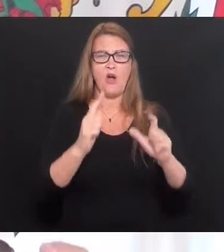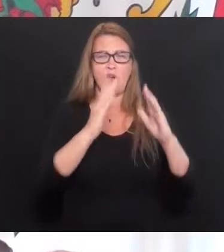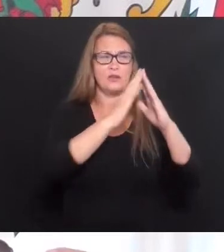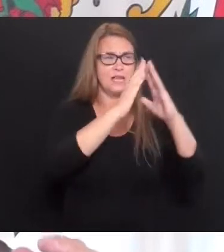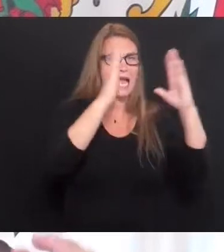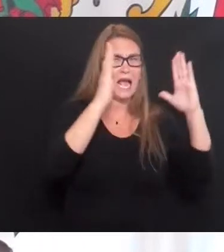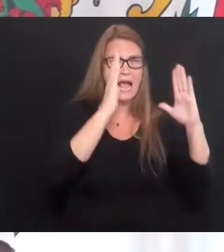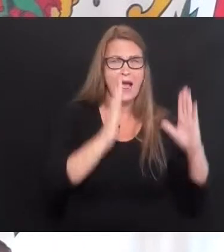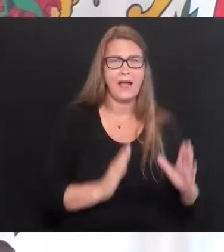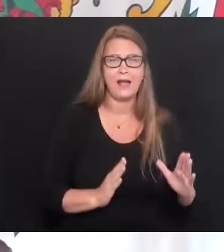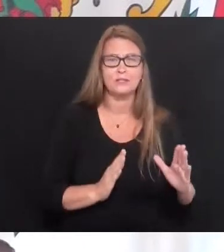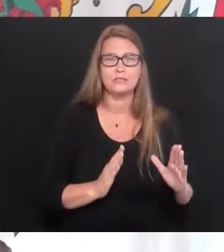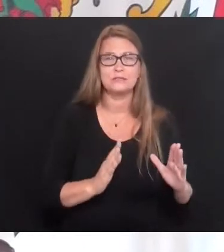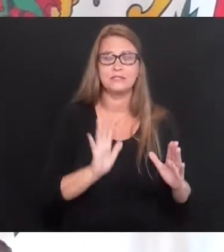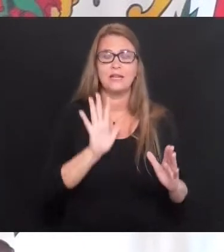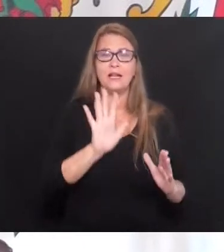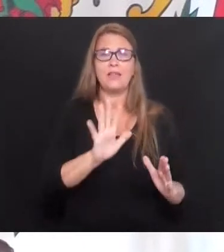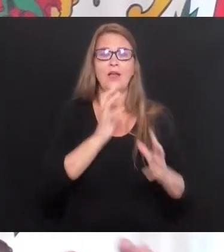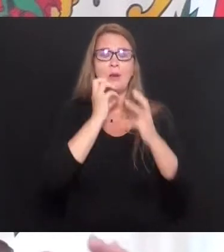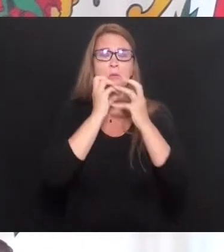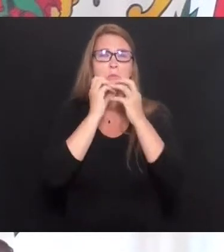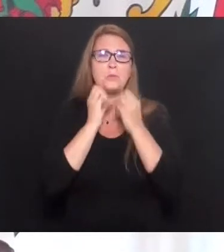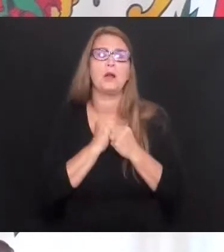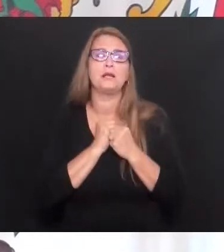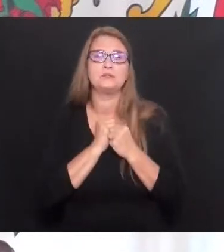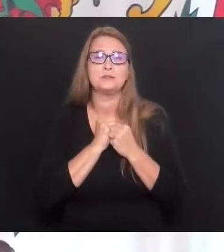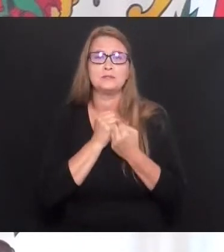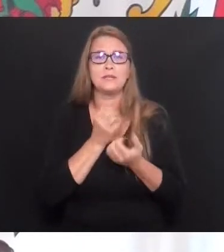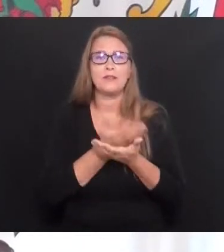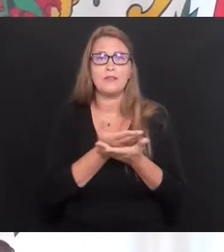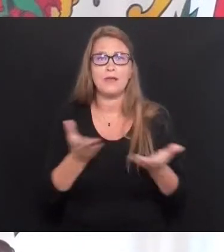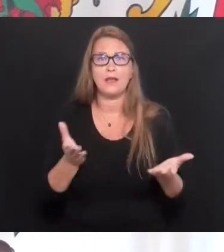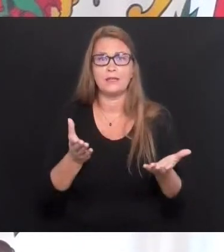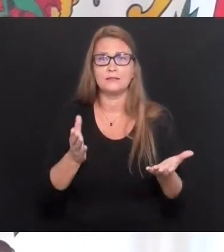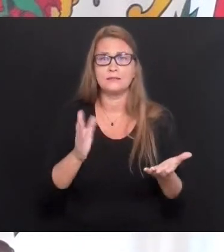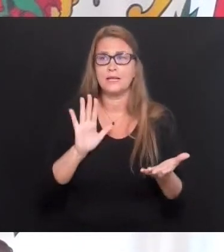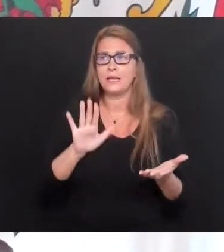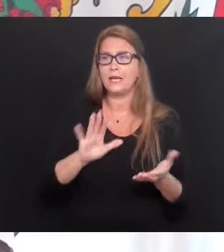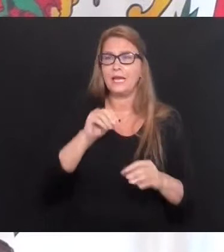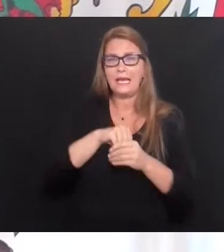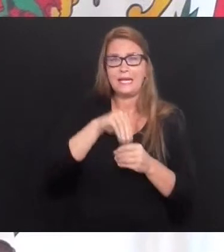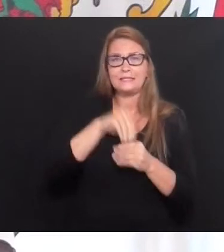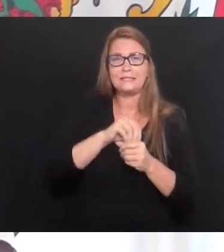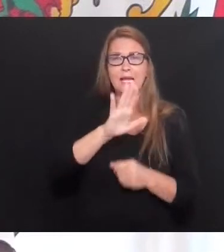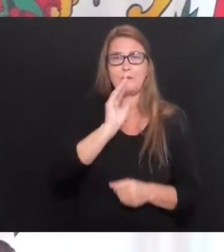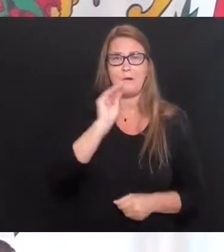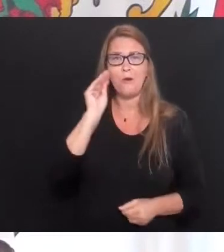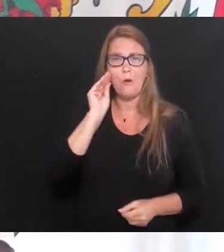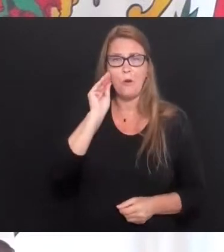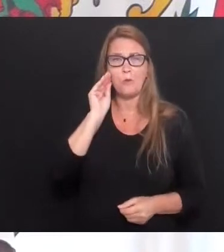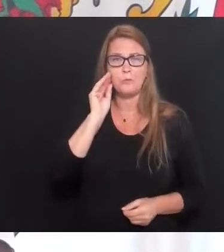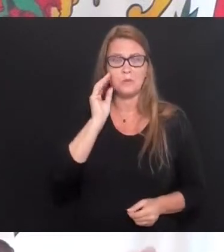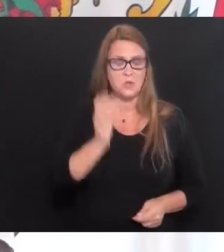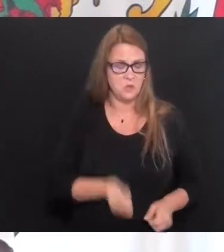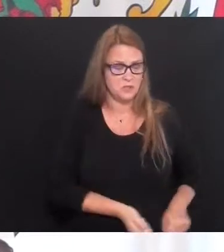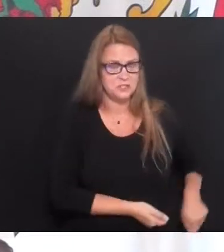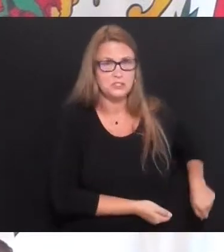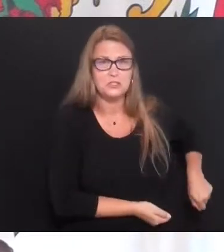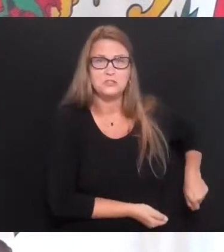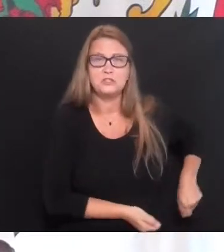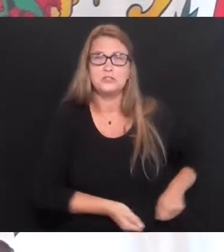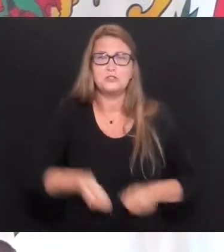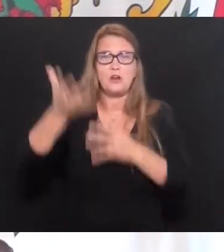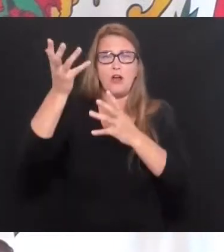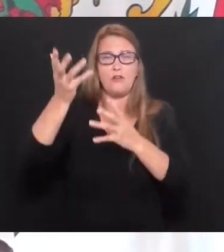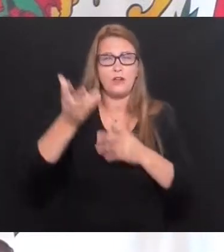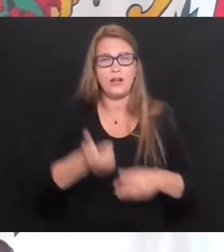their memories, all their possessions, they were loading up with shovels of mud and everything else